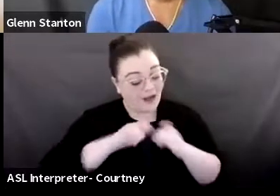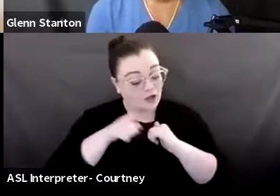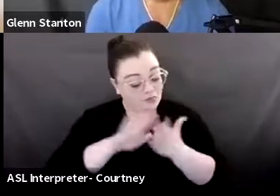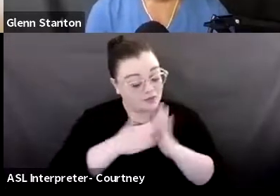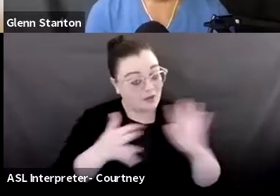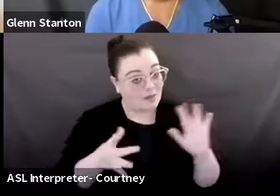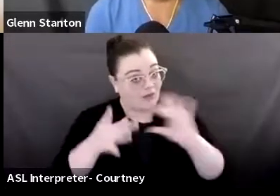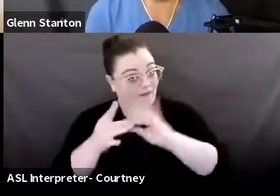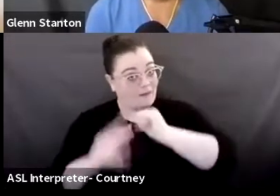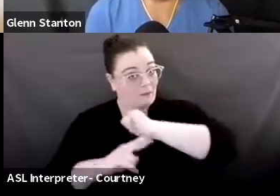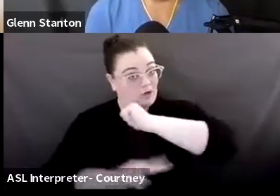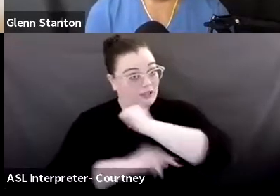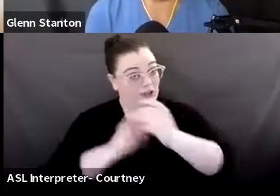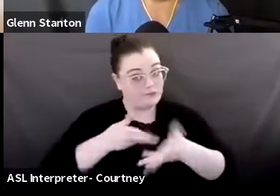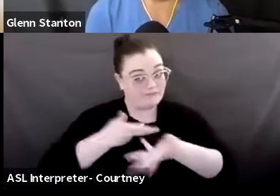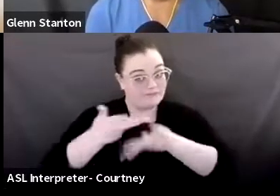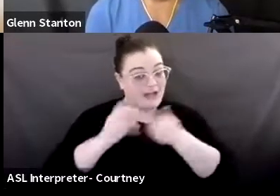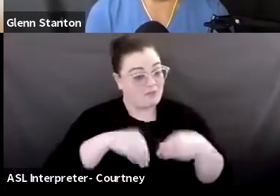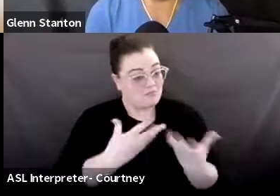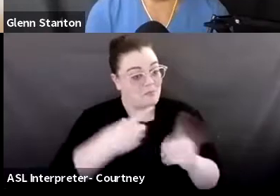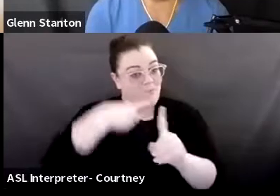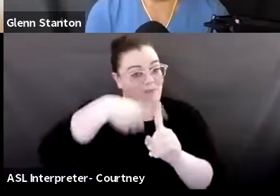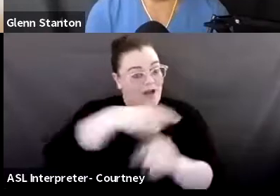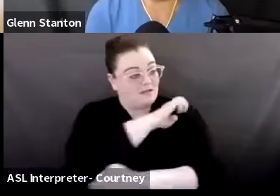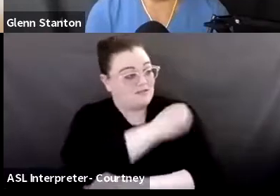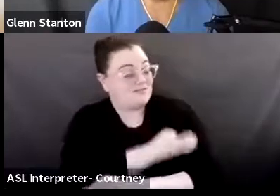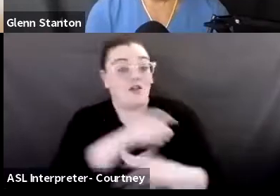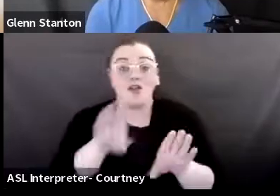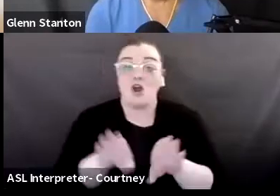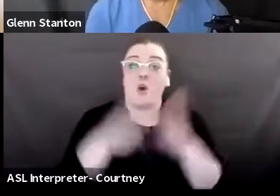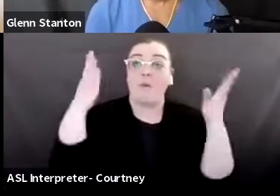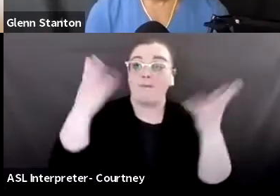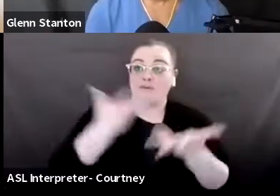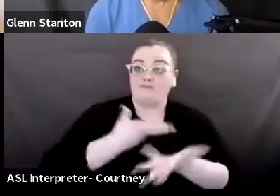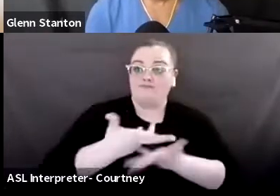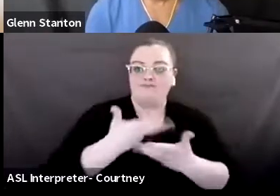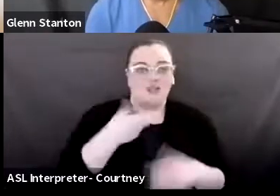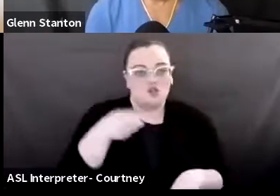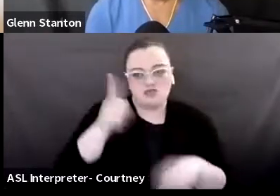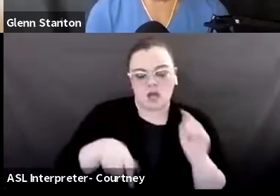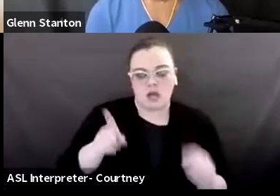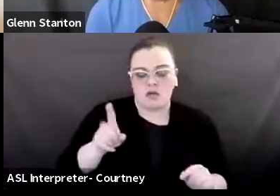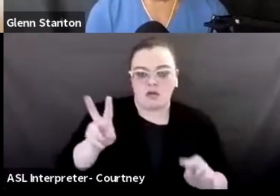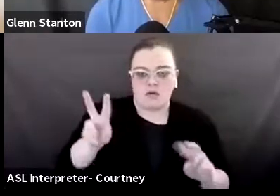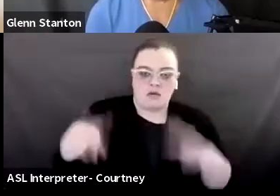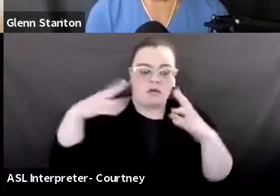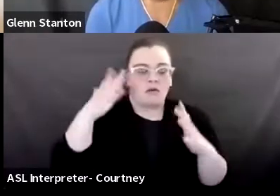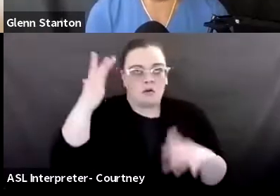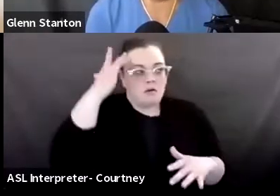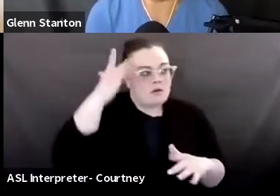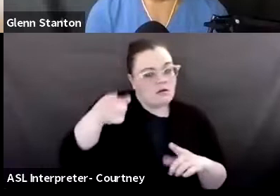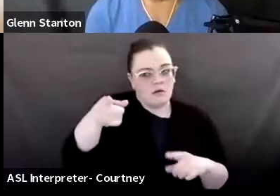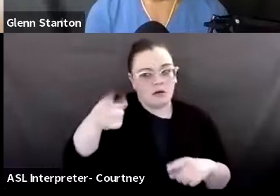you be the positive energy? How can you be the open door? Because you can't slap down someone for not